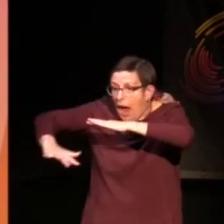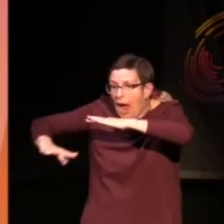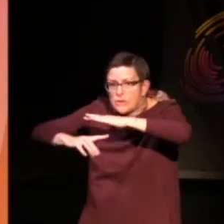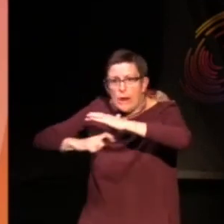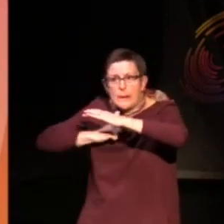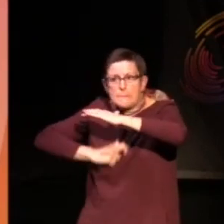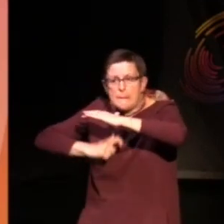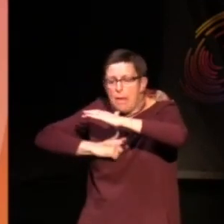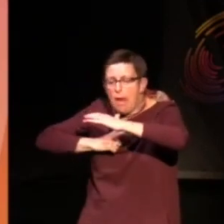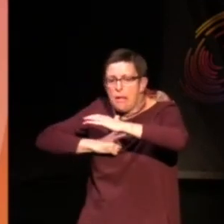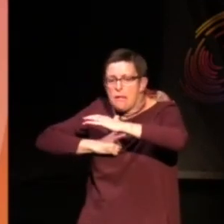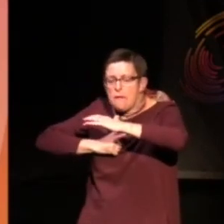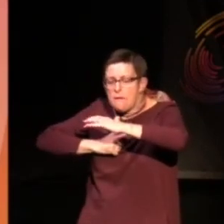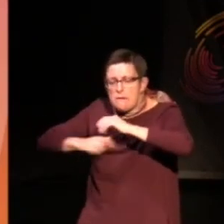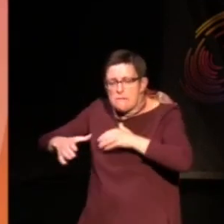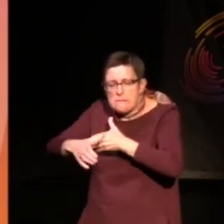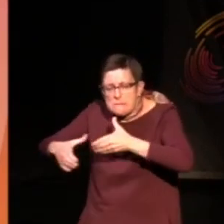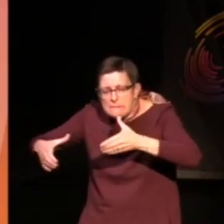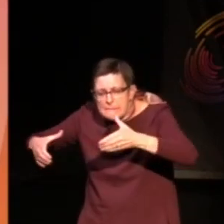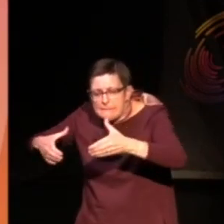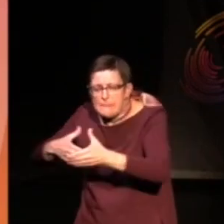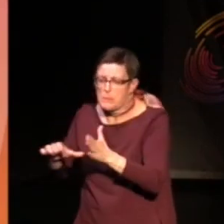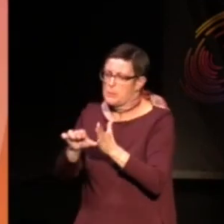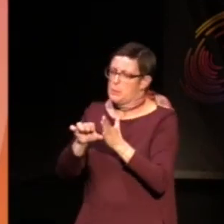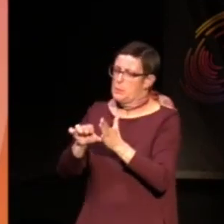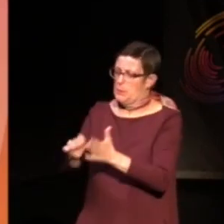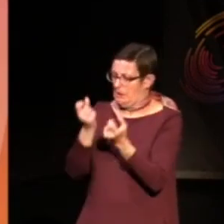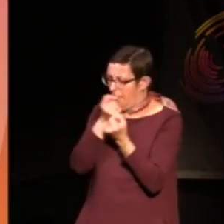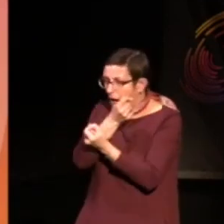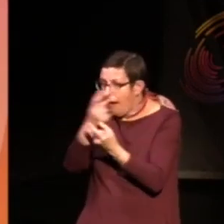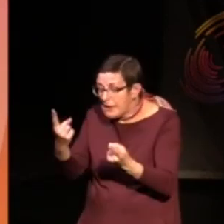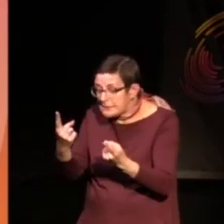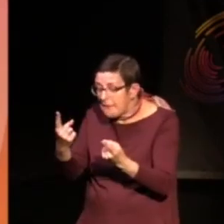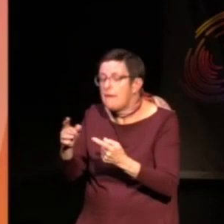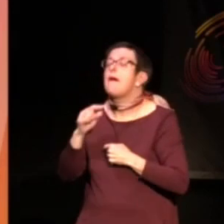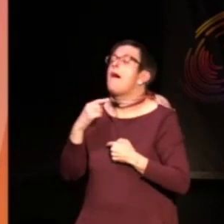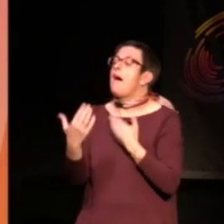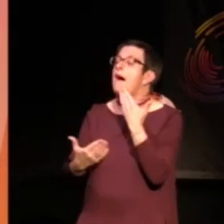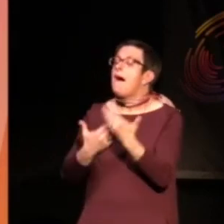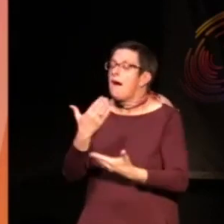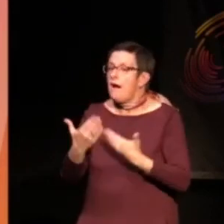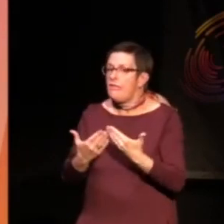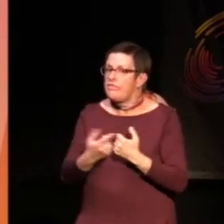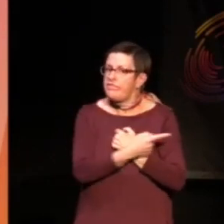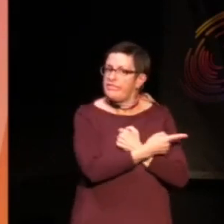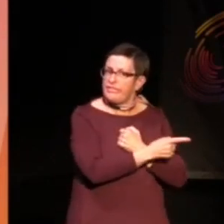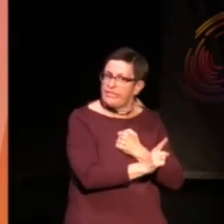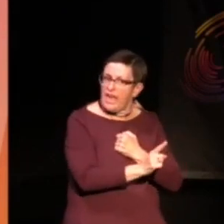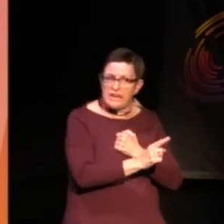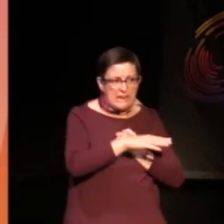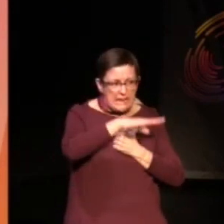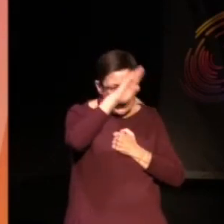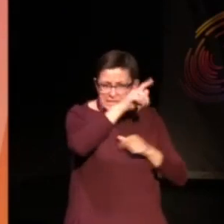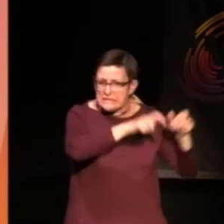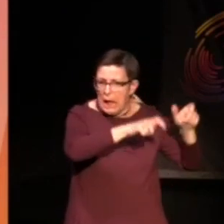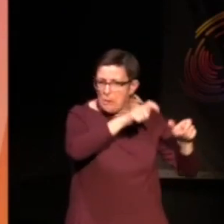easy bunch to understand. But then again, as I would discover soon enough, nor were the